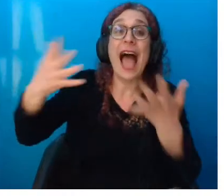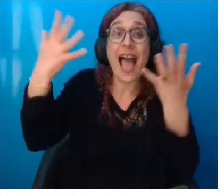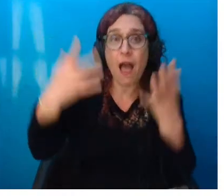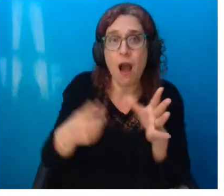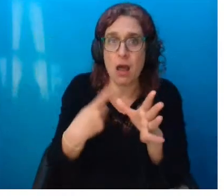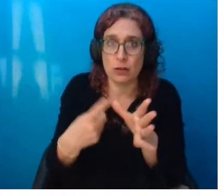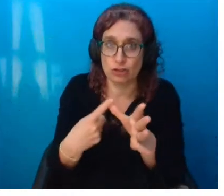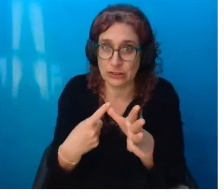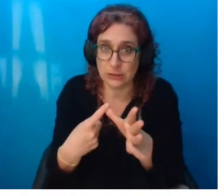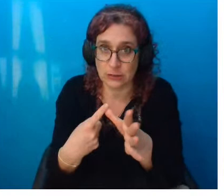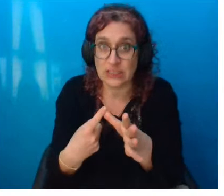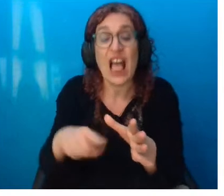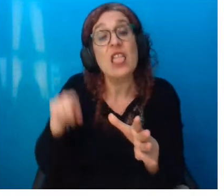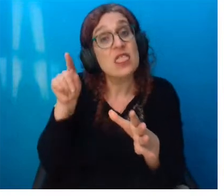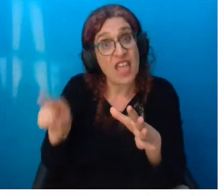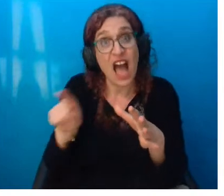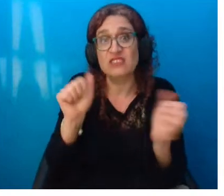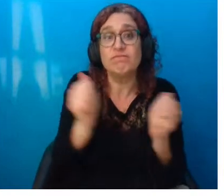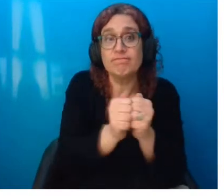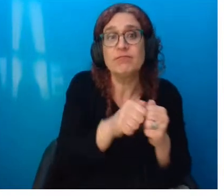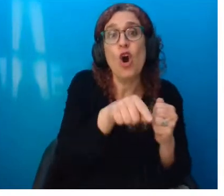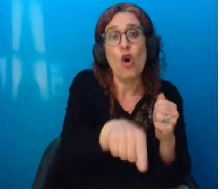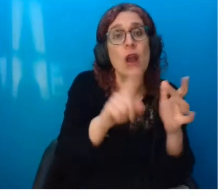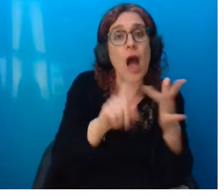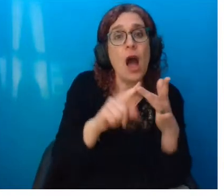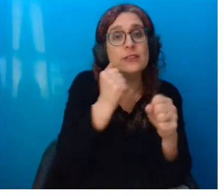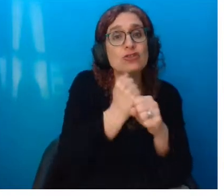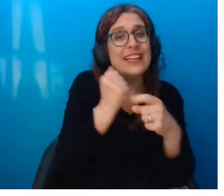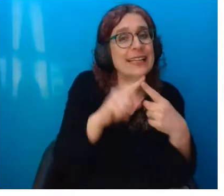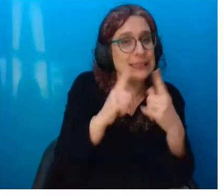on IgE testing.